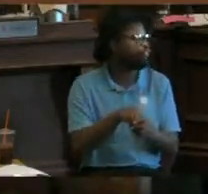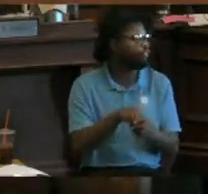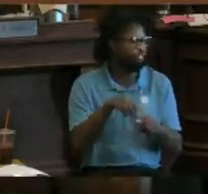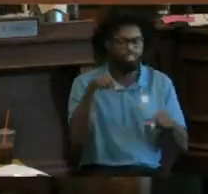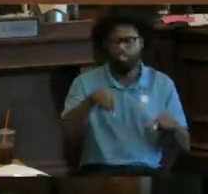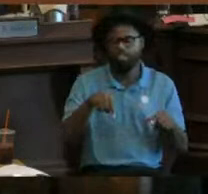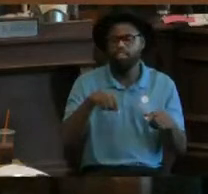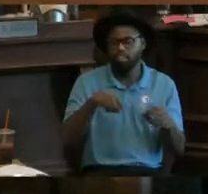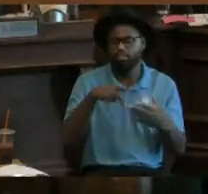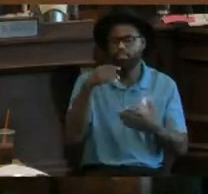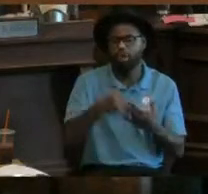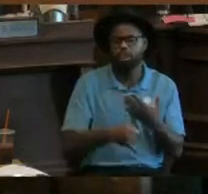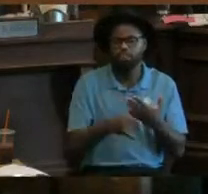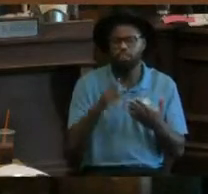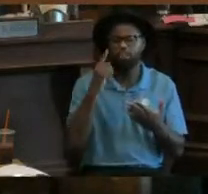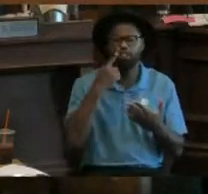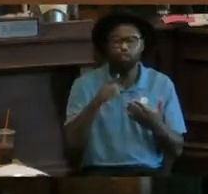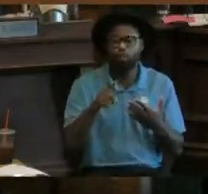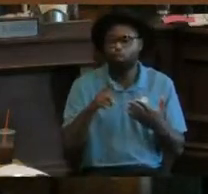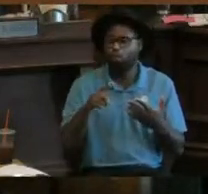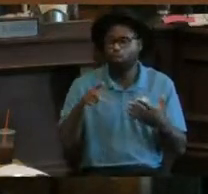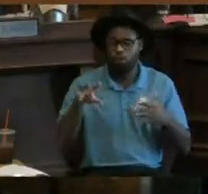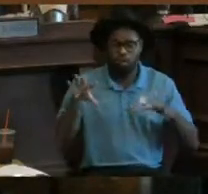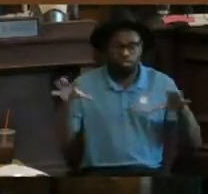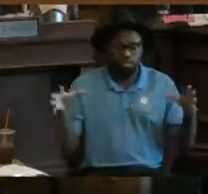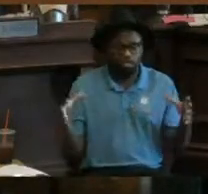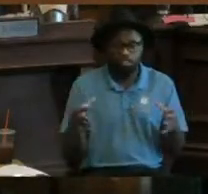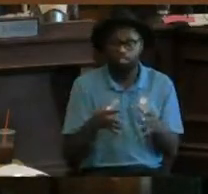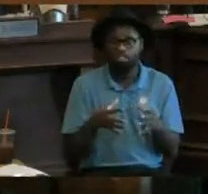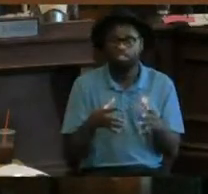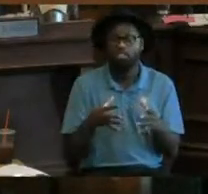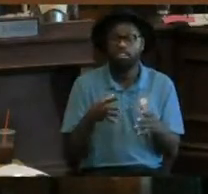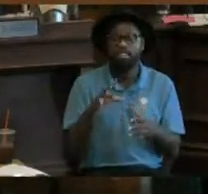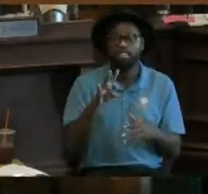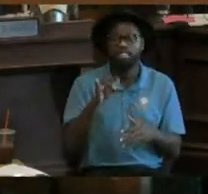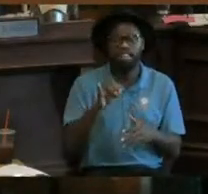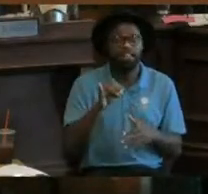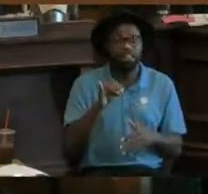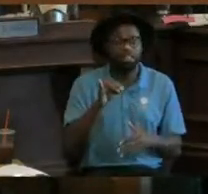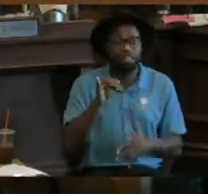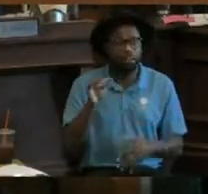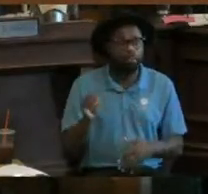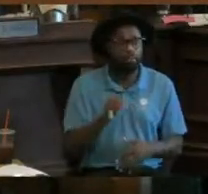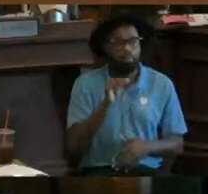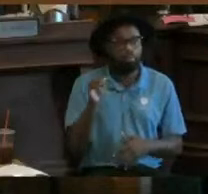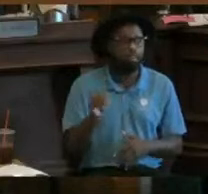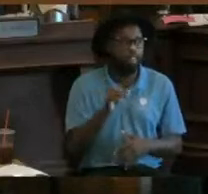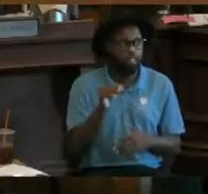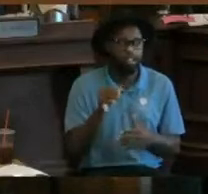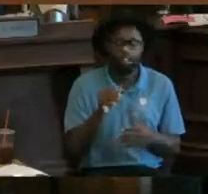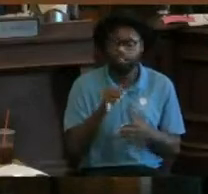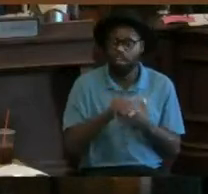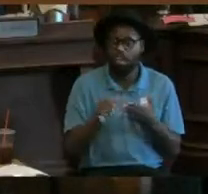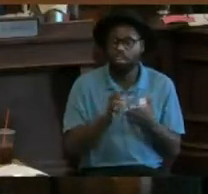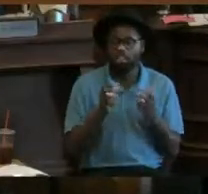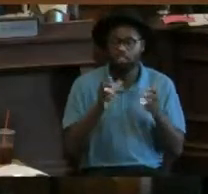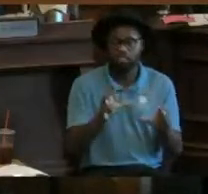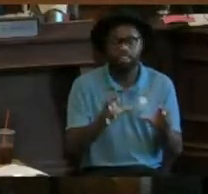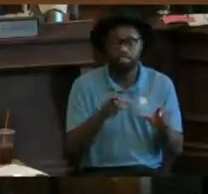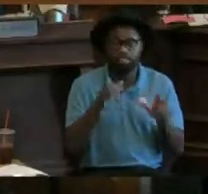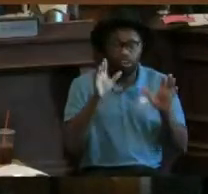this project for pulling together a $70 million investment in our community. That's all. Thank you. Thank